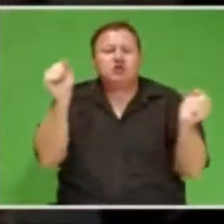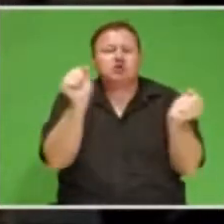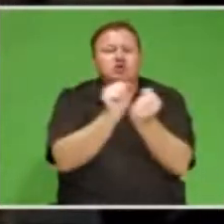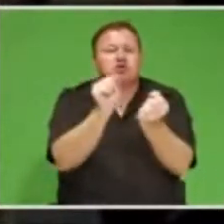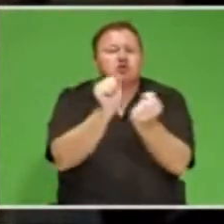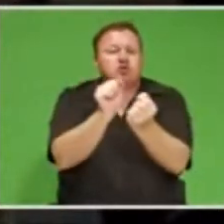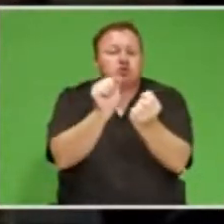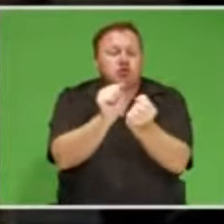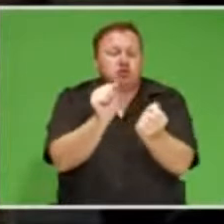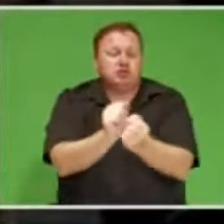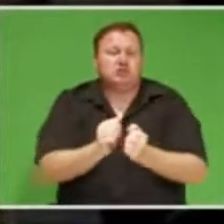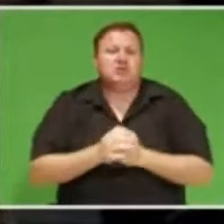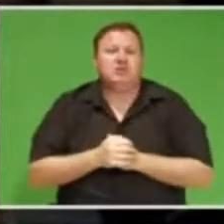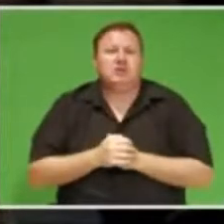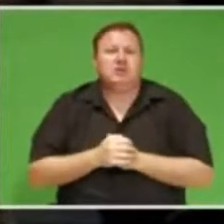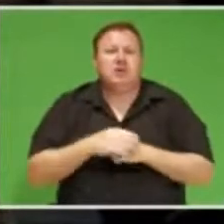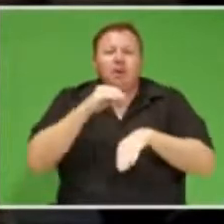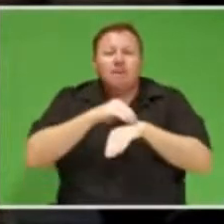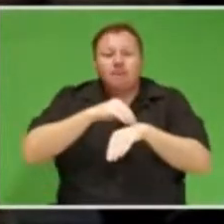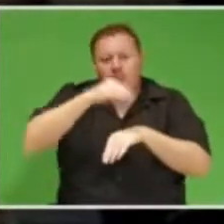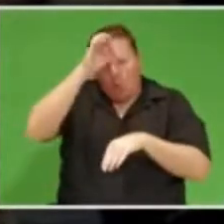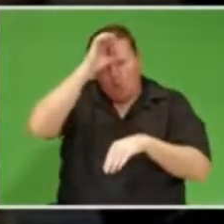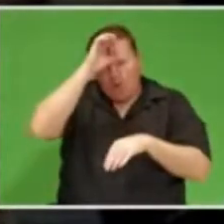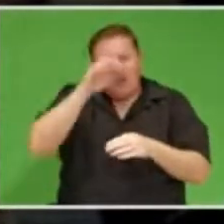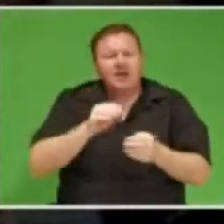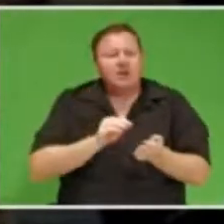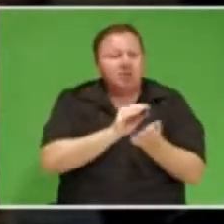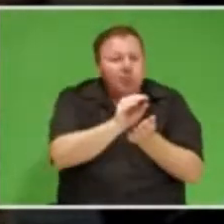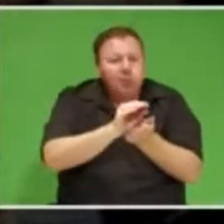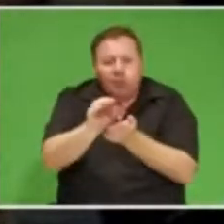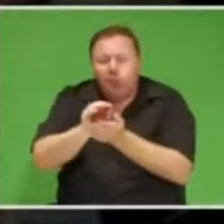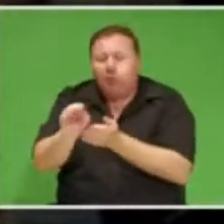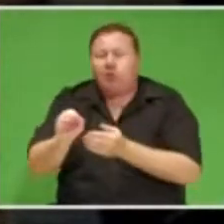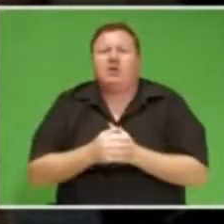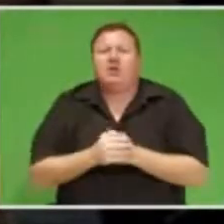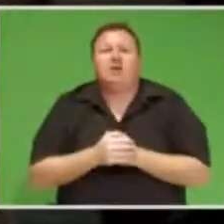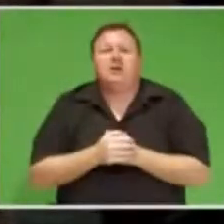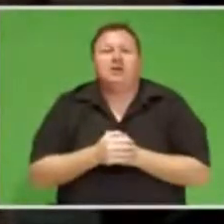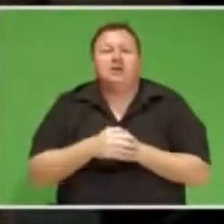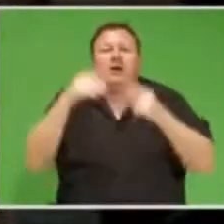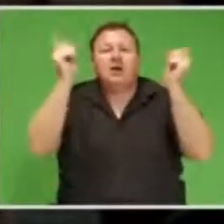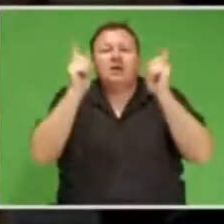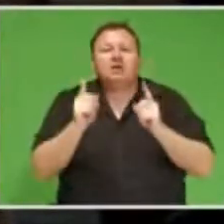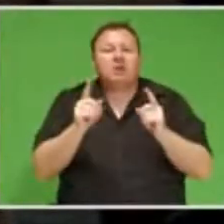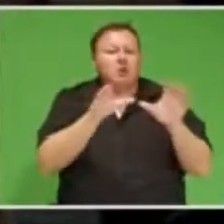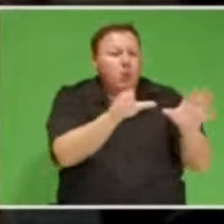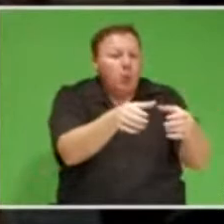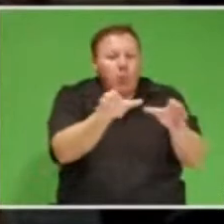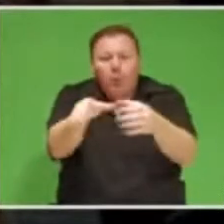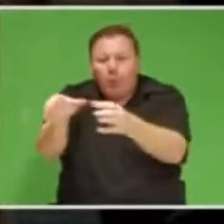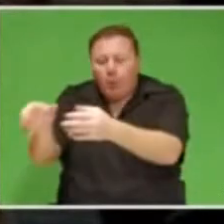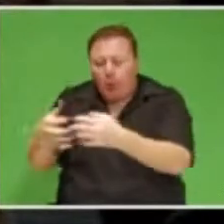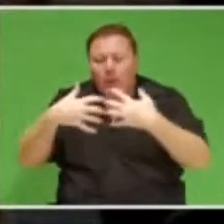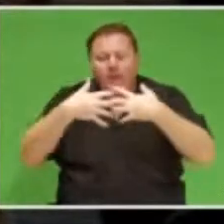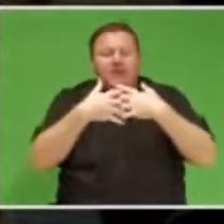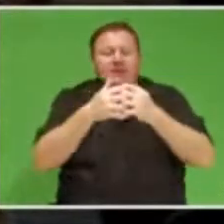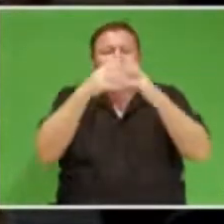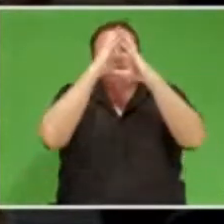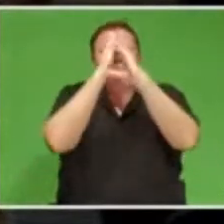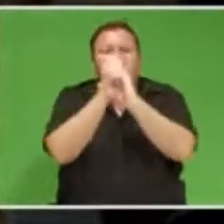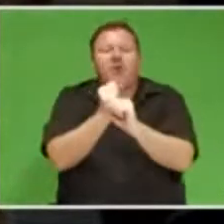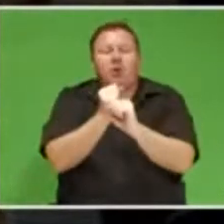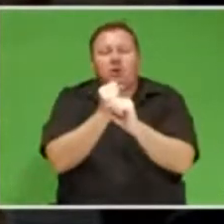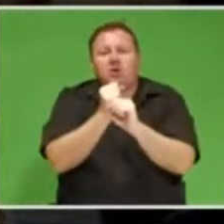police on the streets and setting up specialized units that will focus on